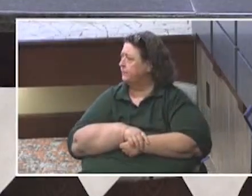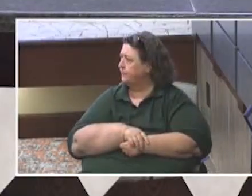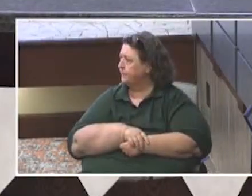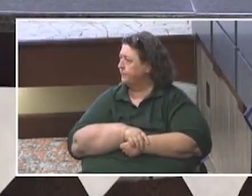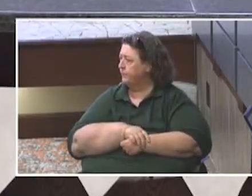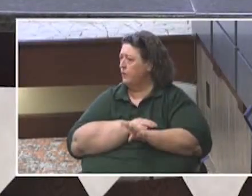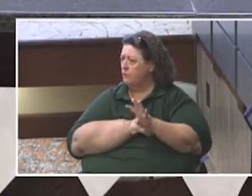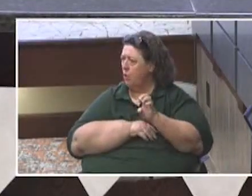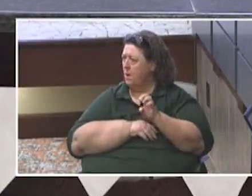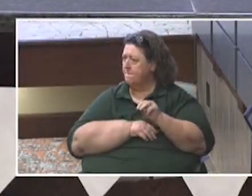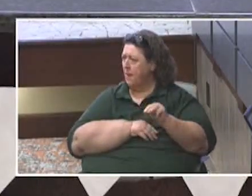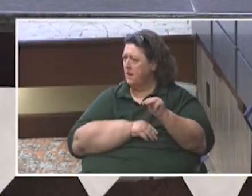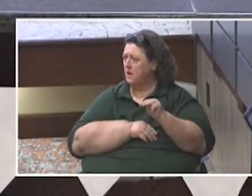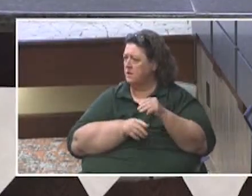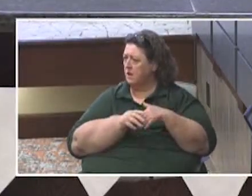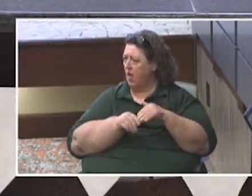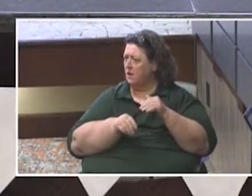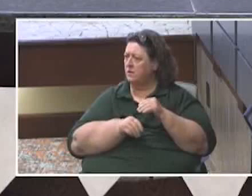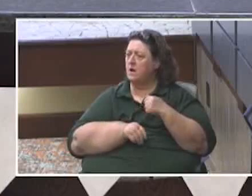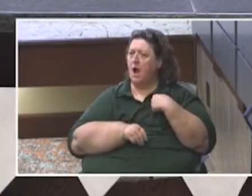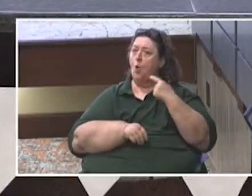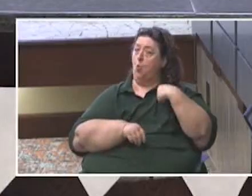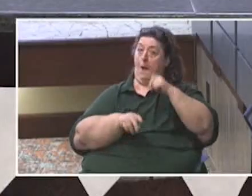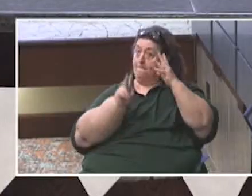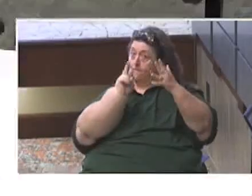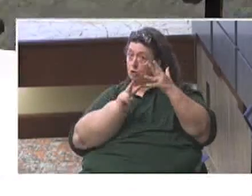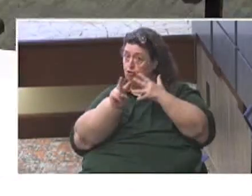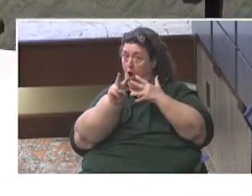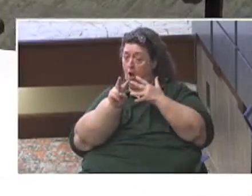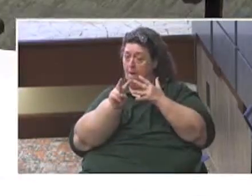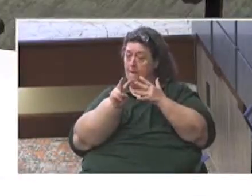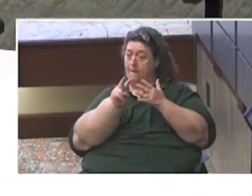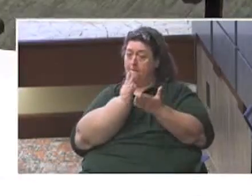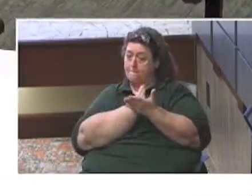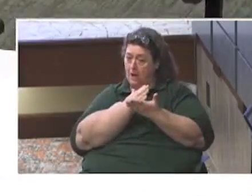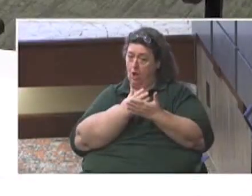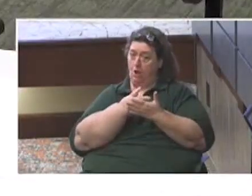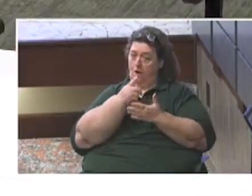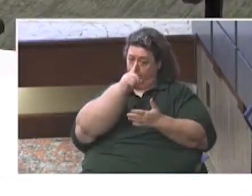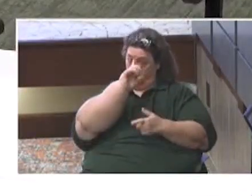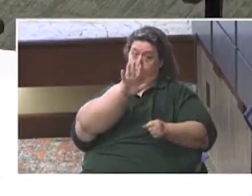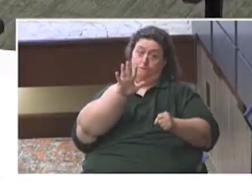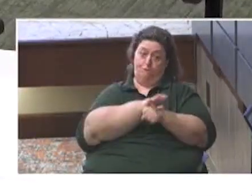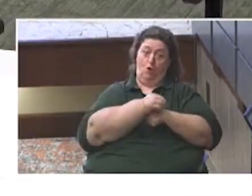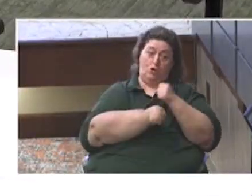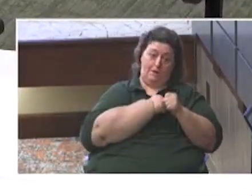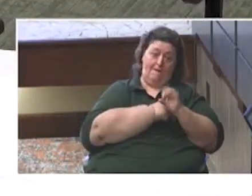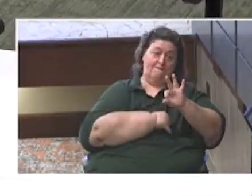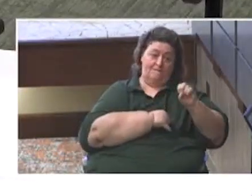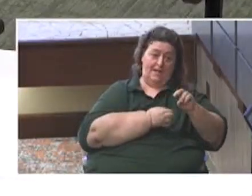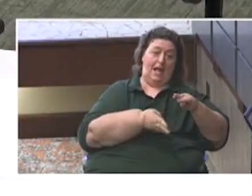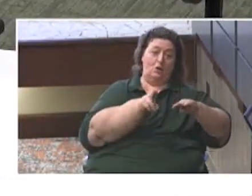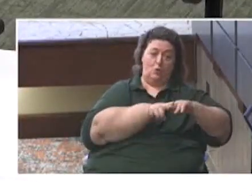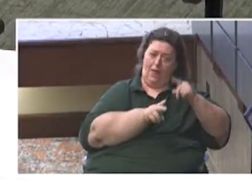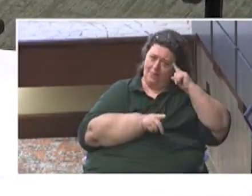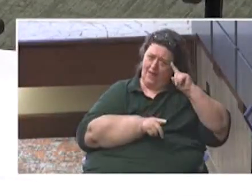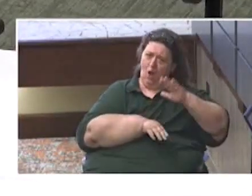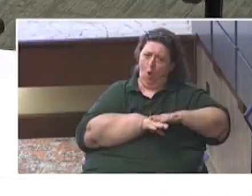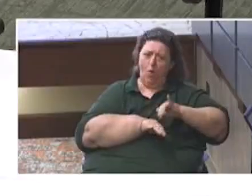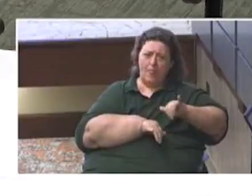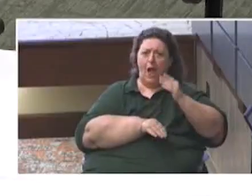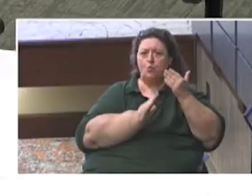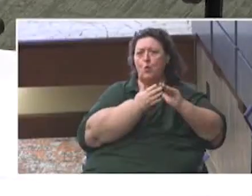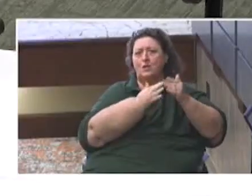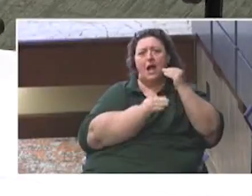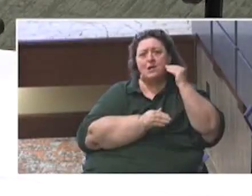500,000. Right. So we projected the budget based on the full year of the fee increase. I think on the residential side,